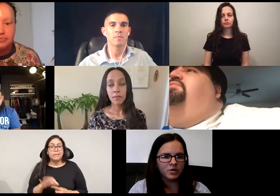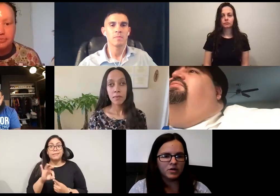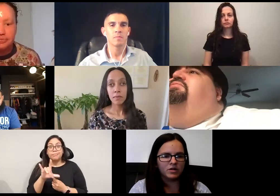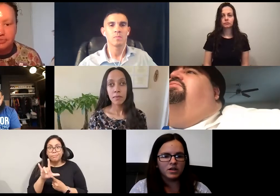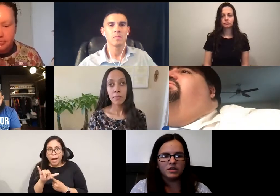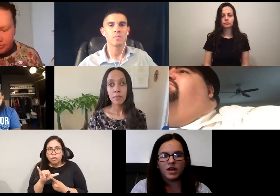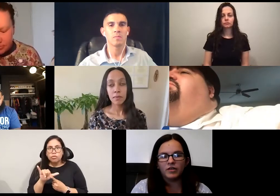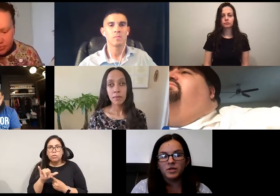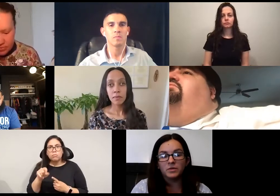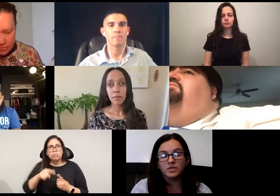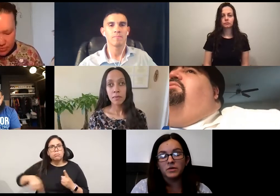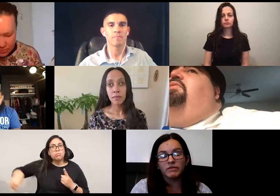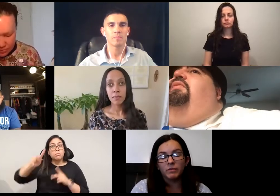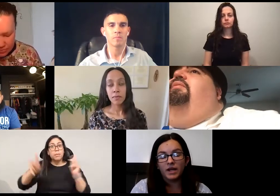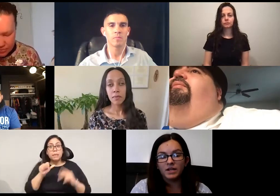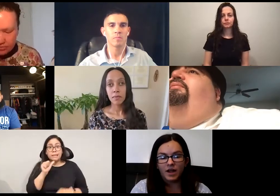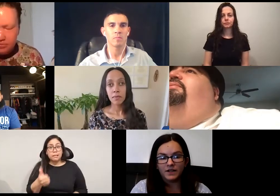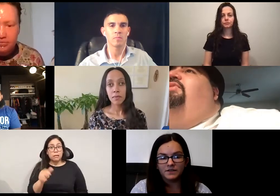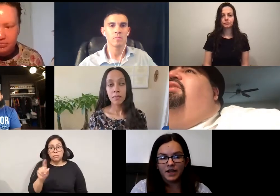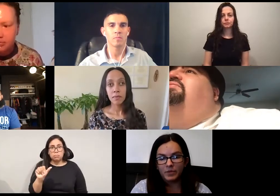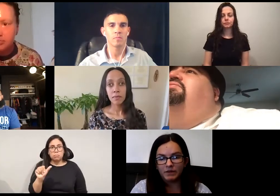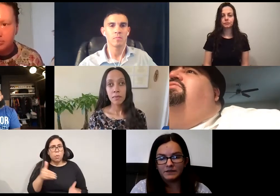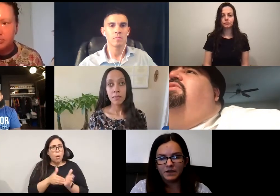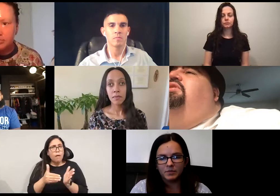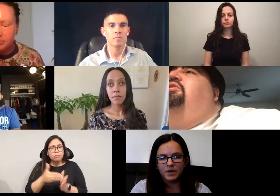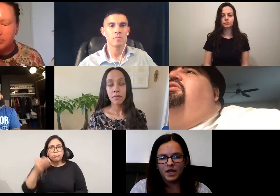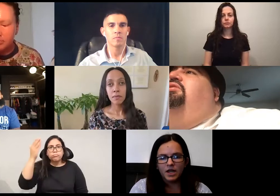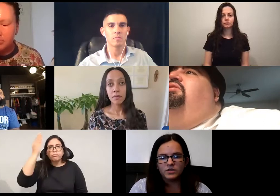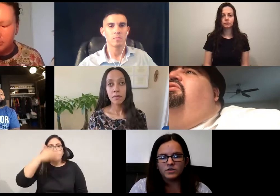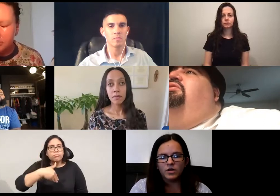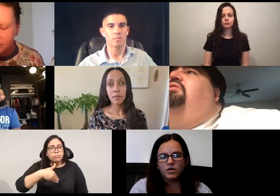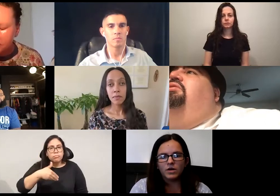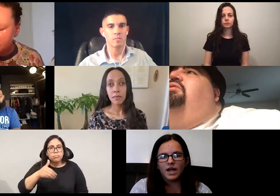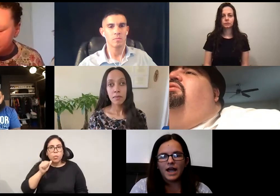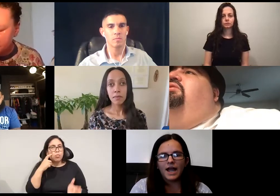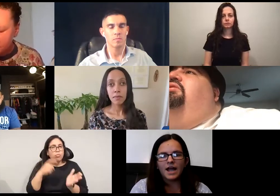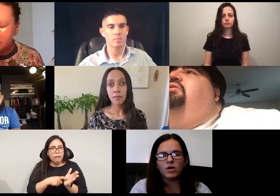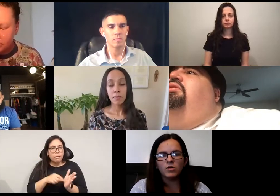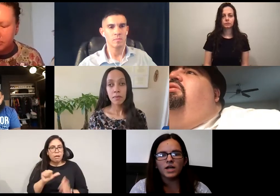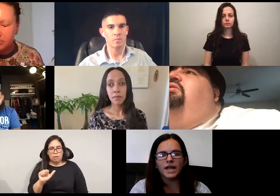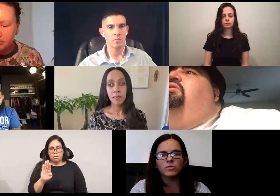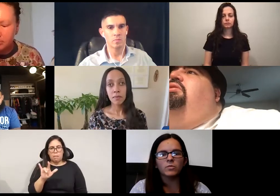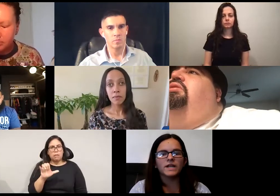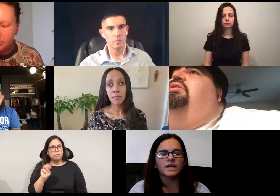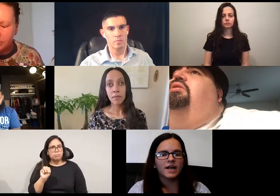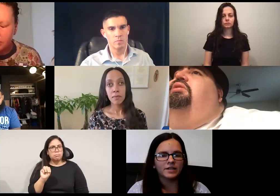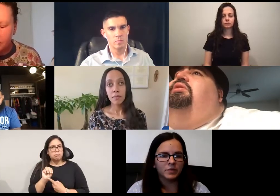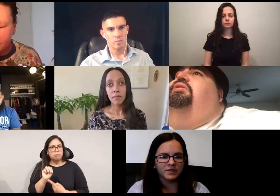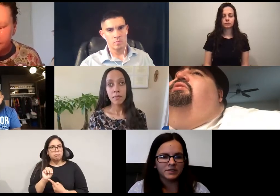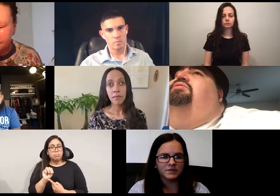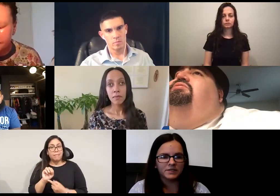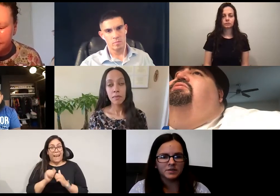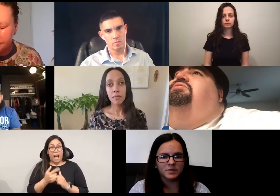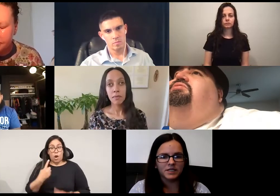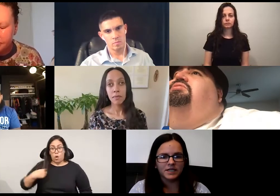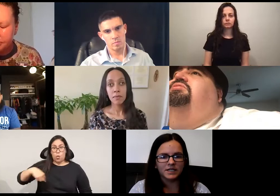non-disabled world, a lot of people don't even recognize ableism. So how can we as